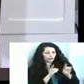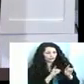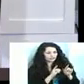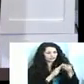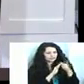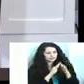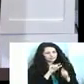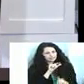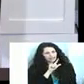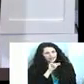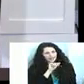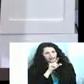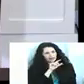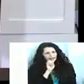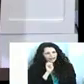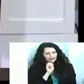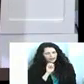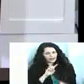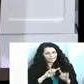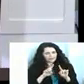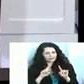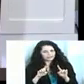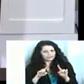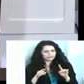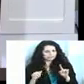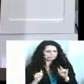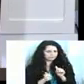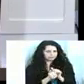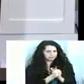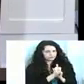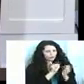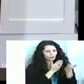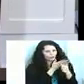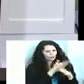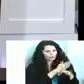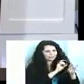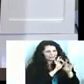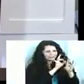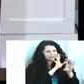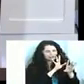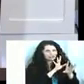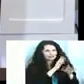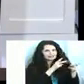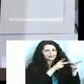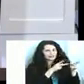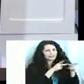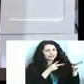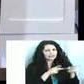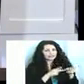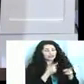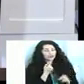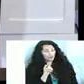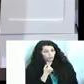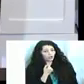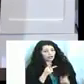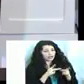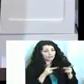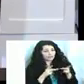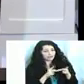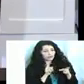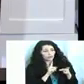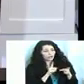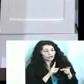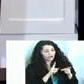Galilee, they have to go through some treacherous places. Now, one of those treacherous places where the Samaritans